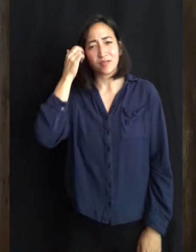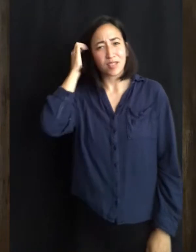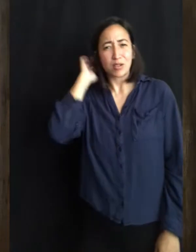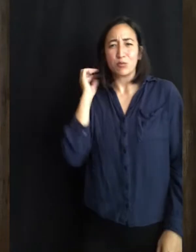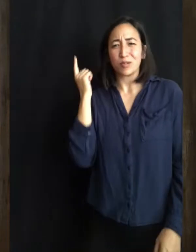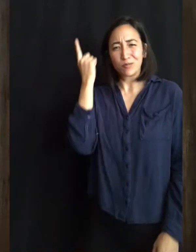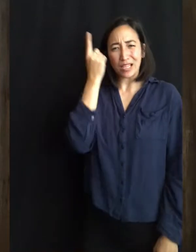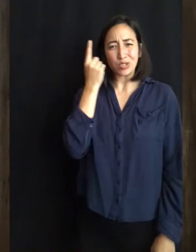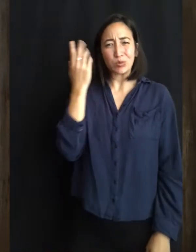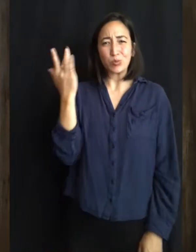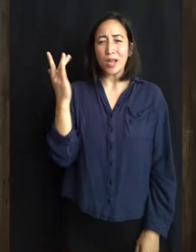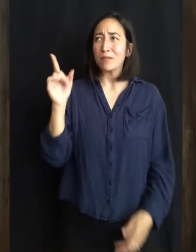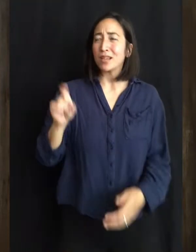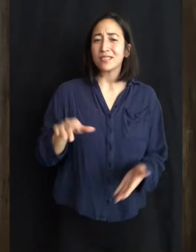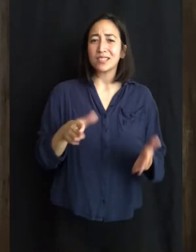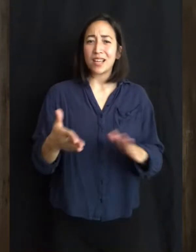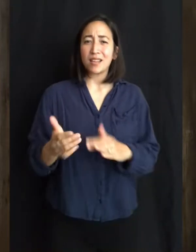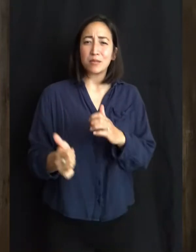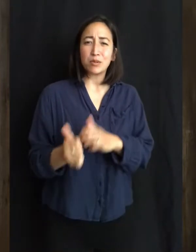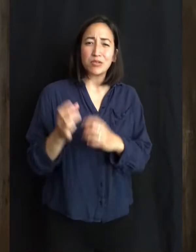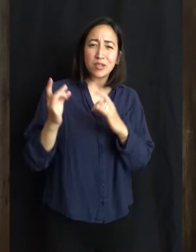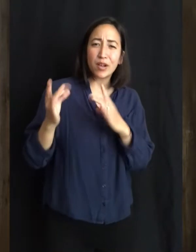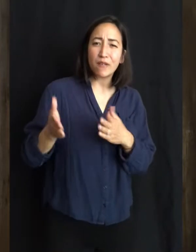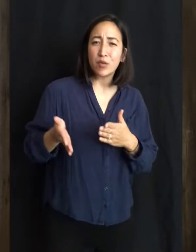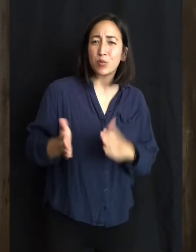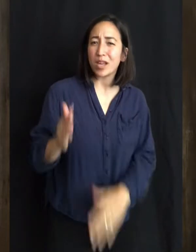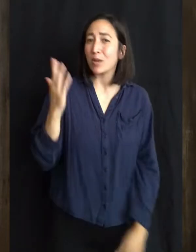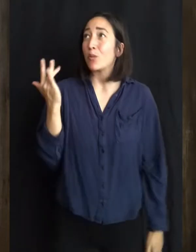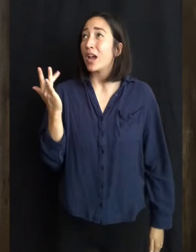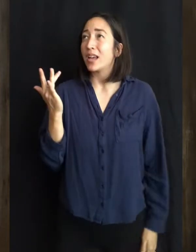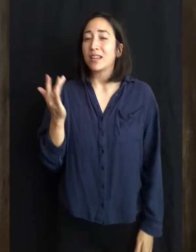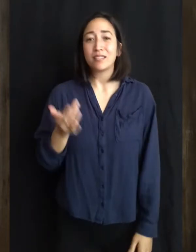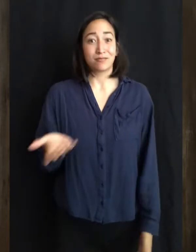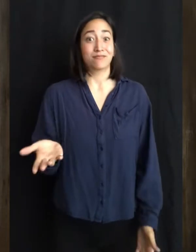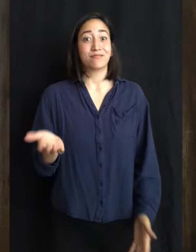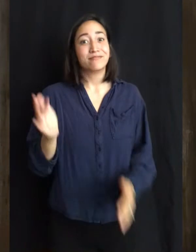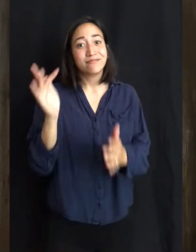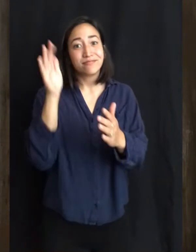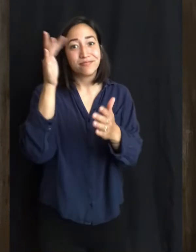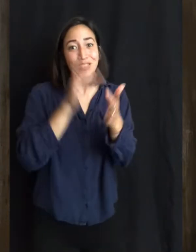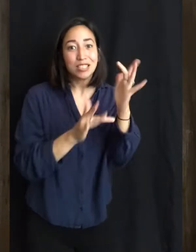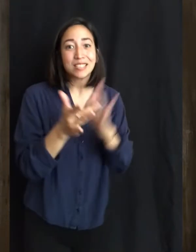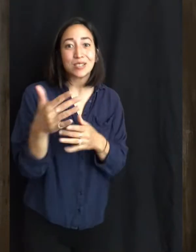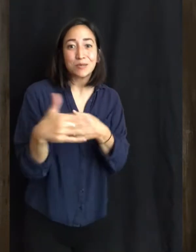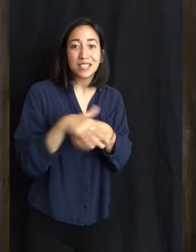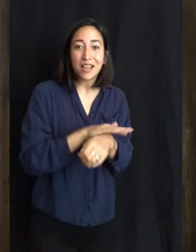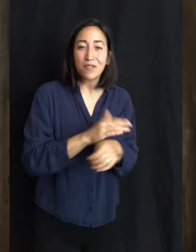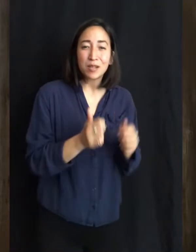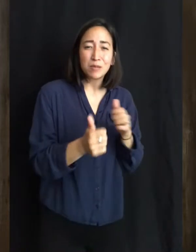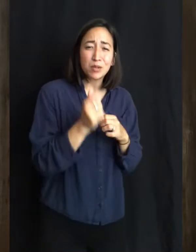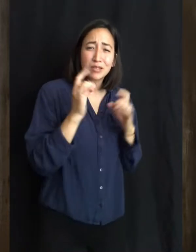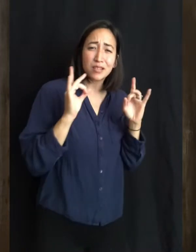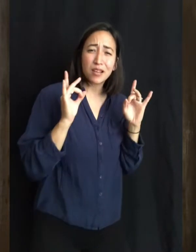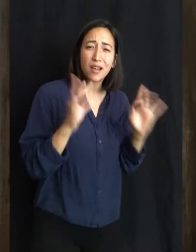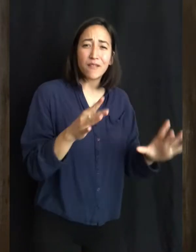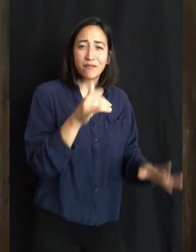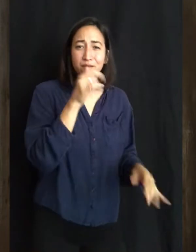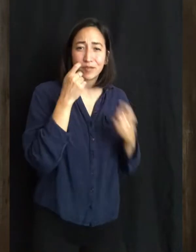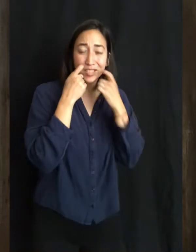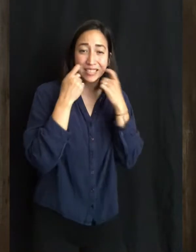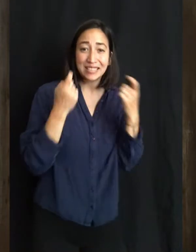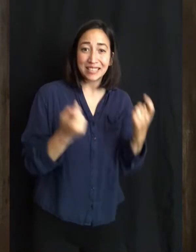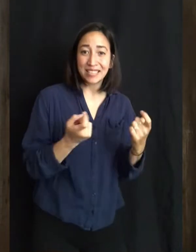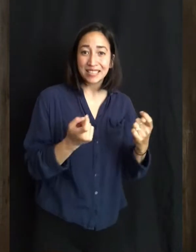way? The most horrible of deaths? Well, he was covering the most horrible of sins, and all of them. Back